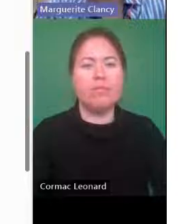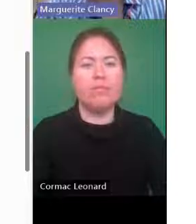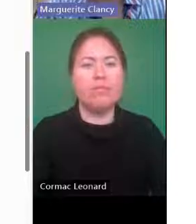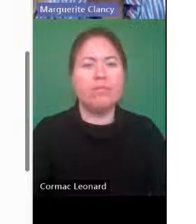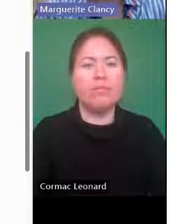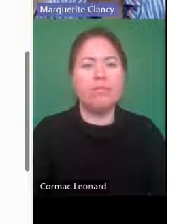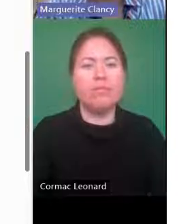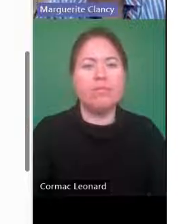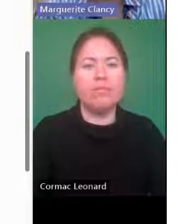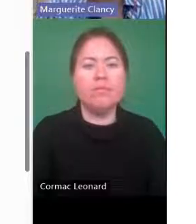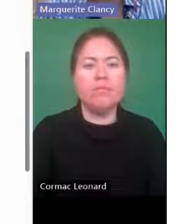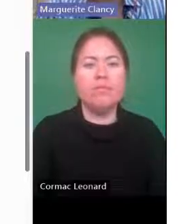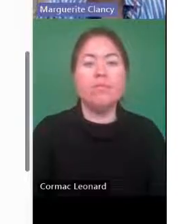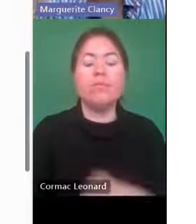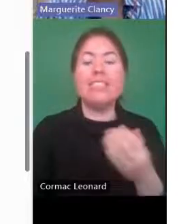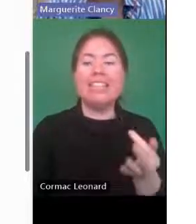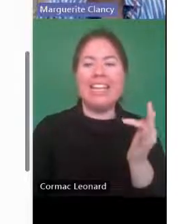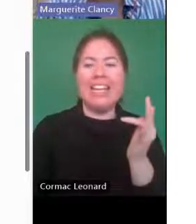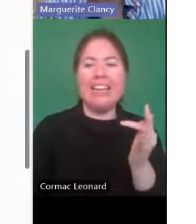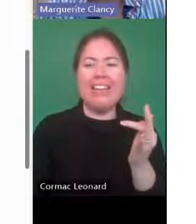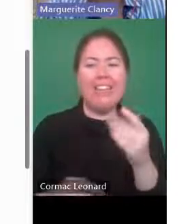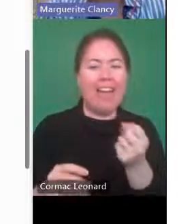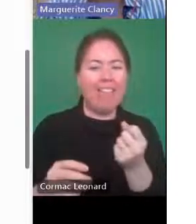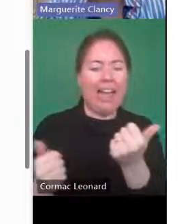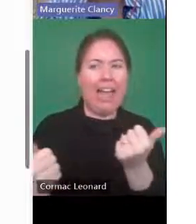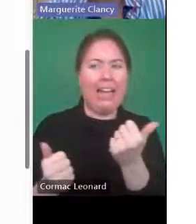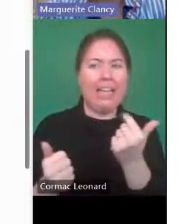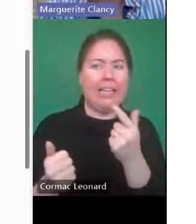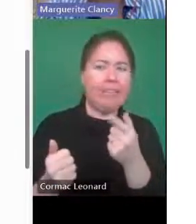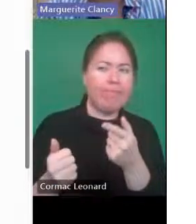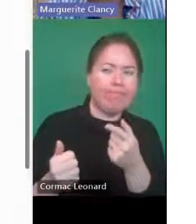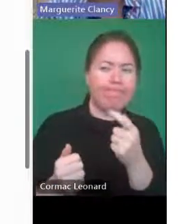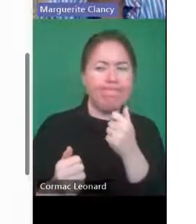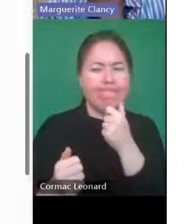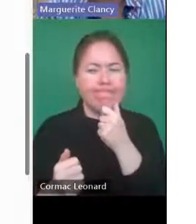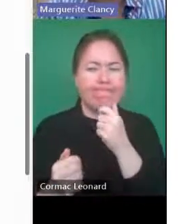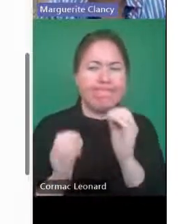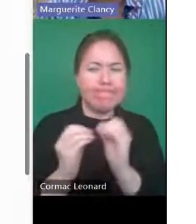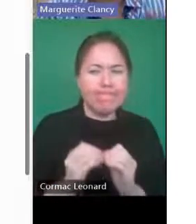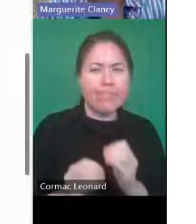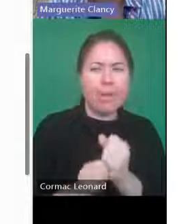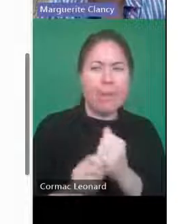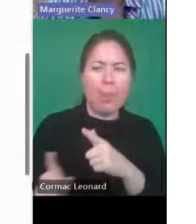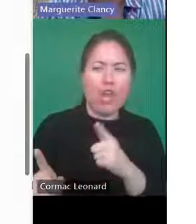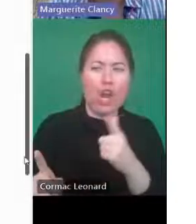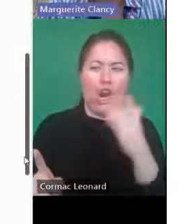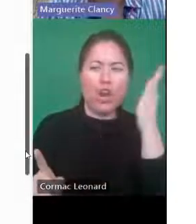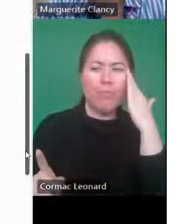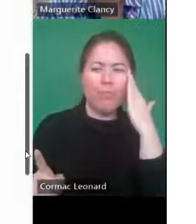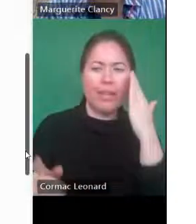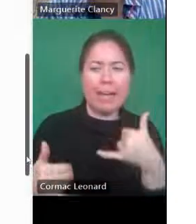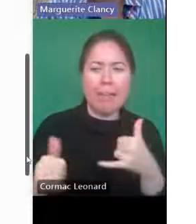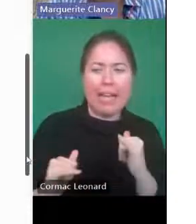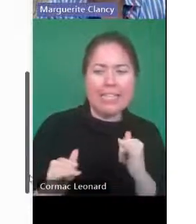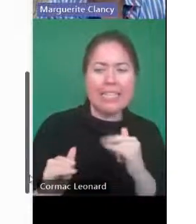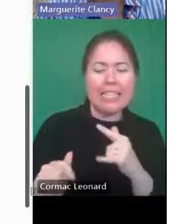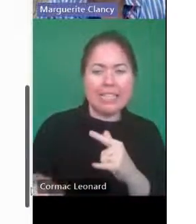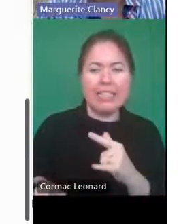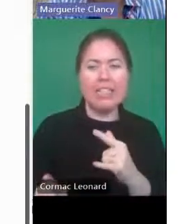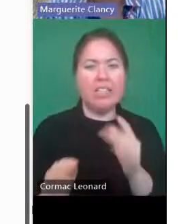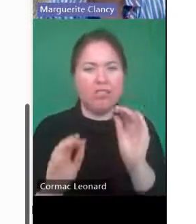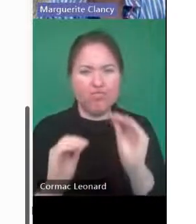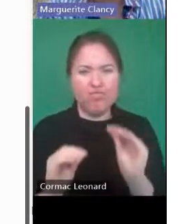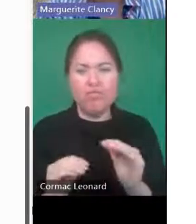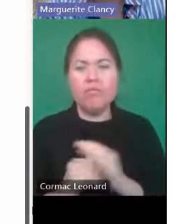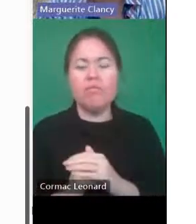If there's any capacity considerations, then these can be recorded here, and you can provide details, or else if there's no, then that field